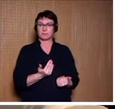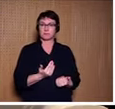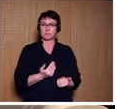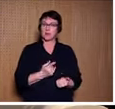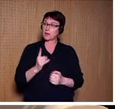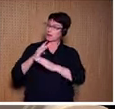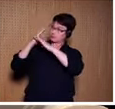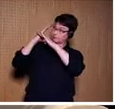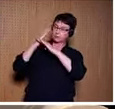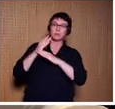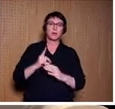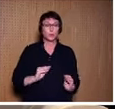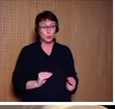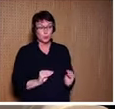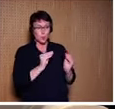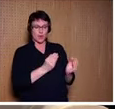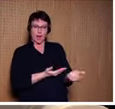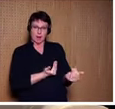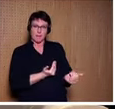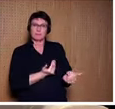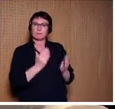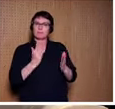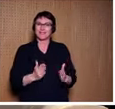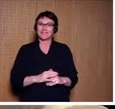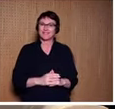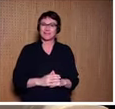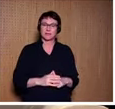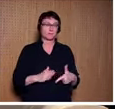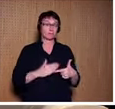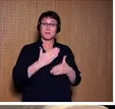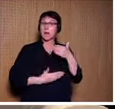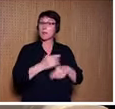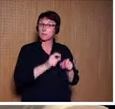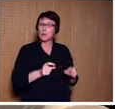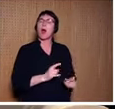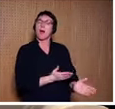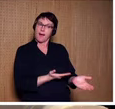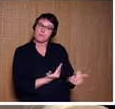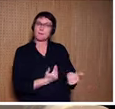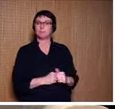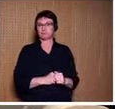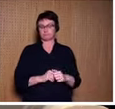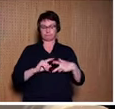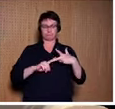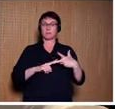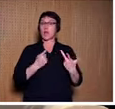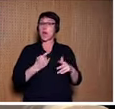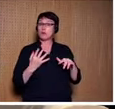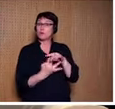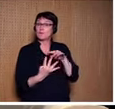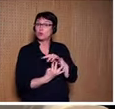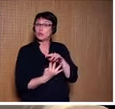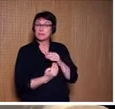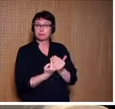rollback. Young people who are the future, people with disabilities, refugees, those living in poverty